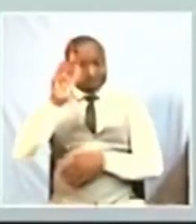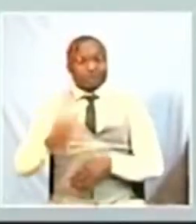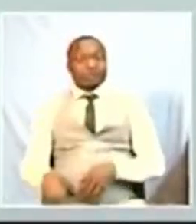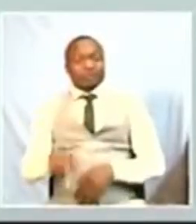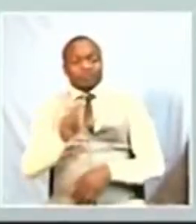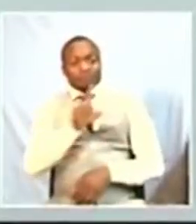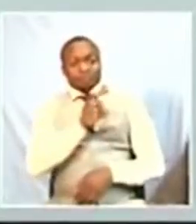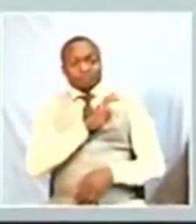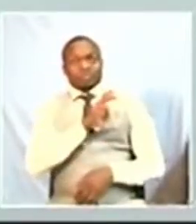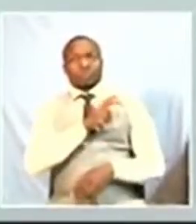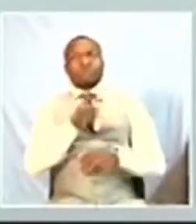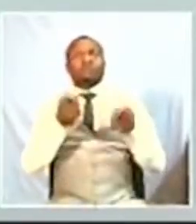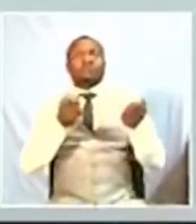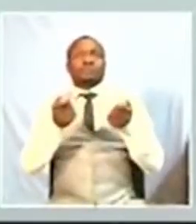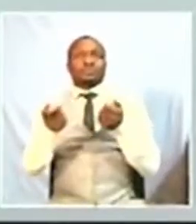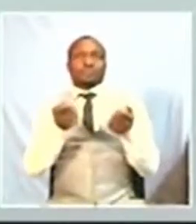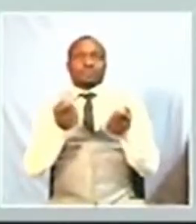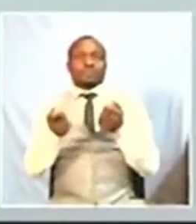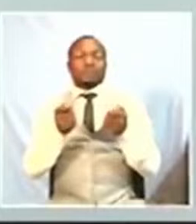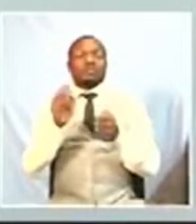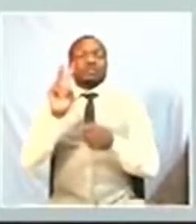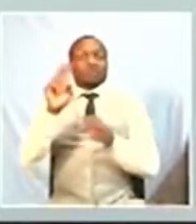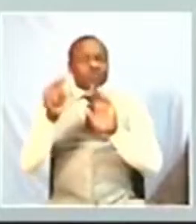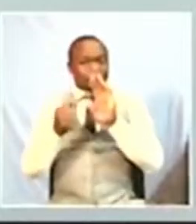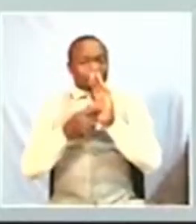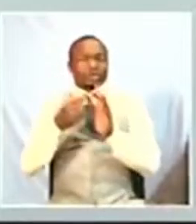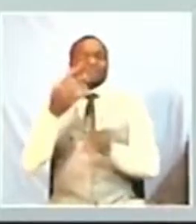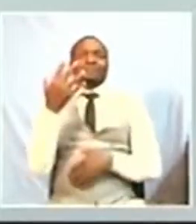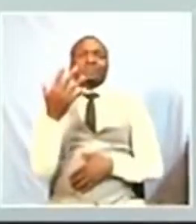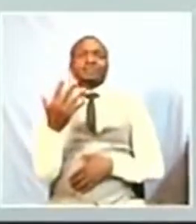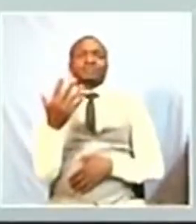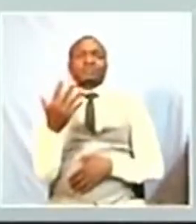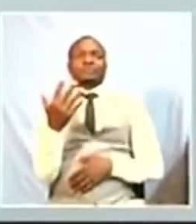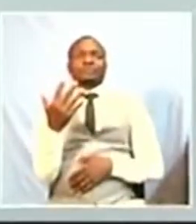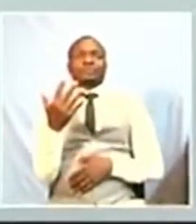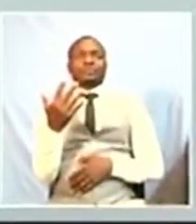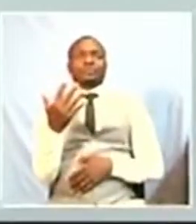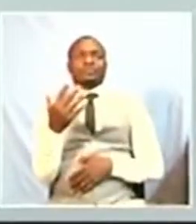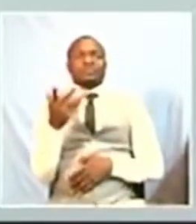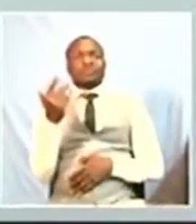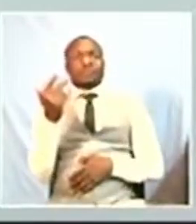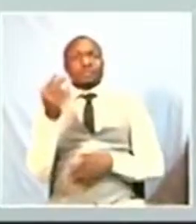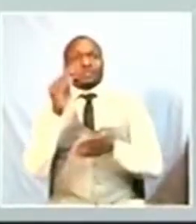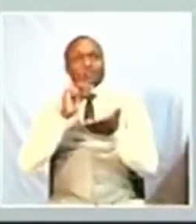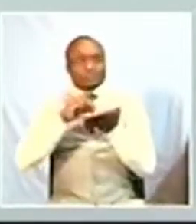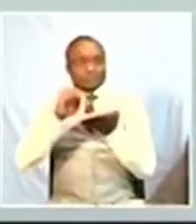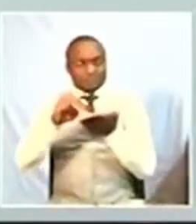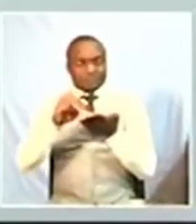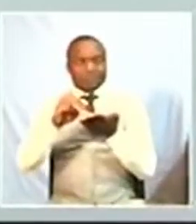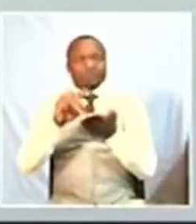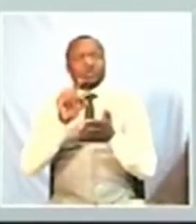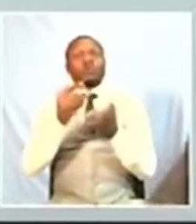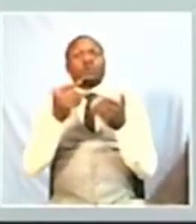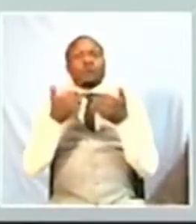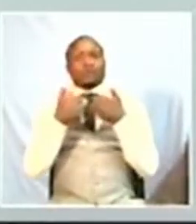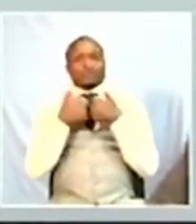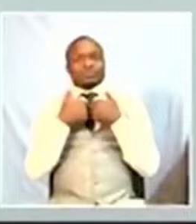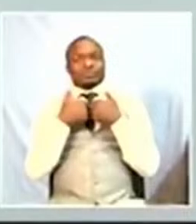police vehicle, 2.5 to the 13 million, you have